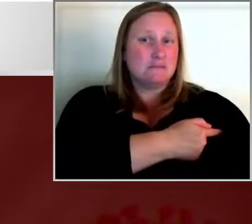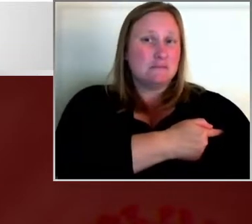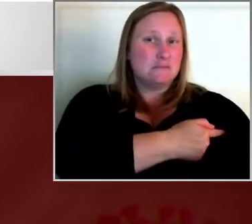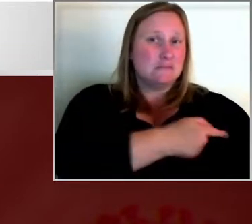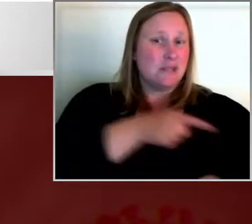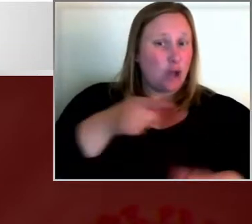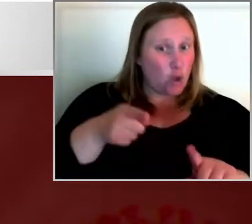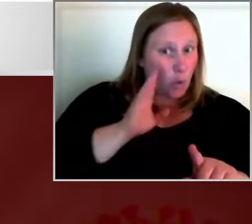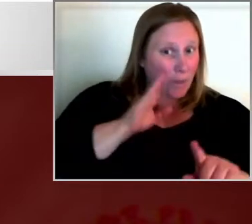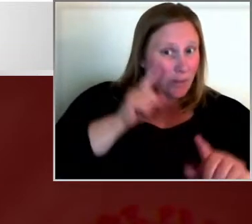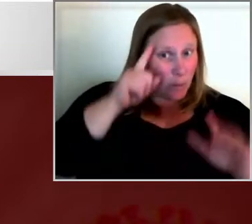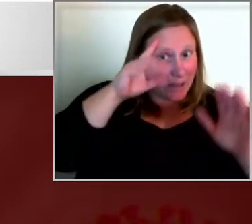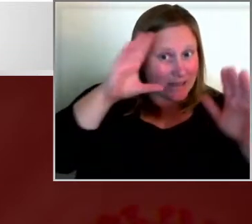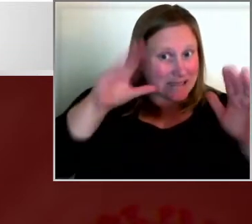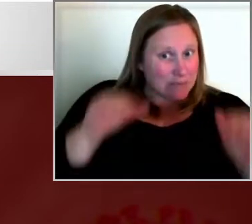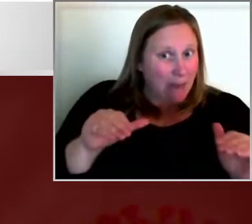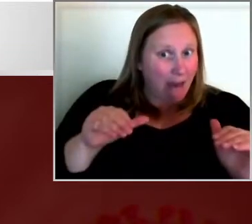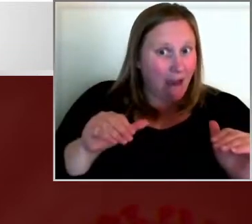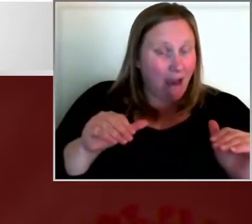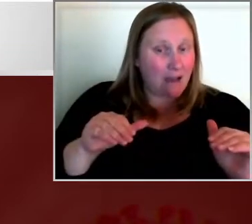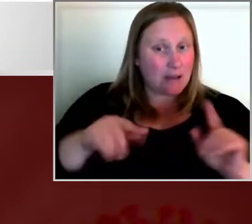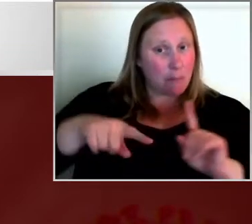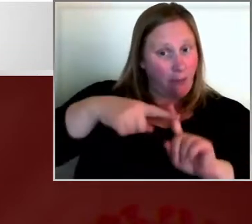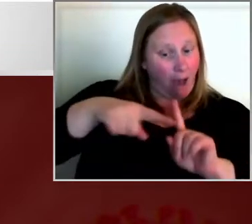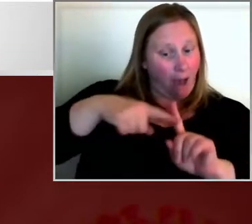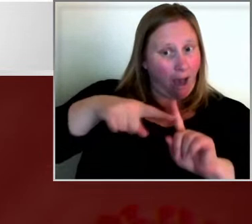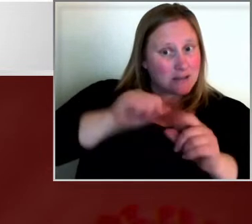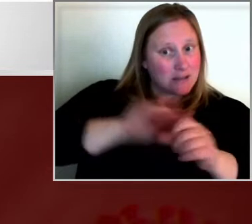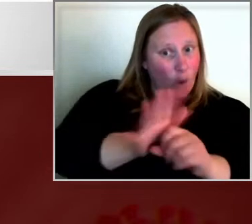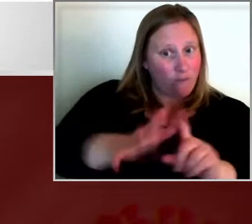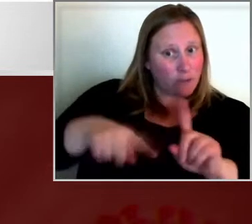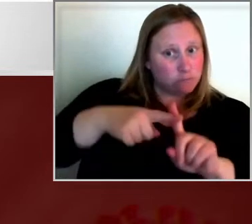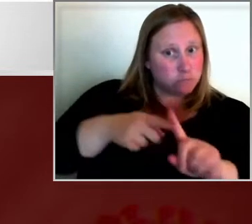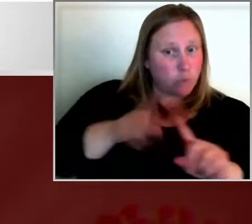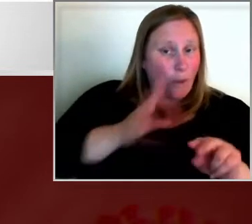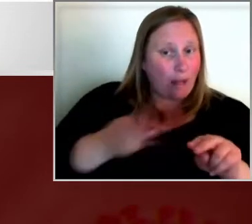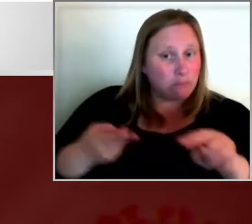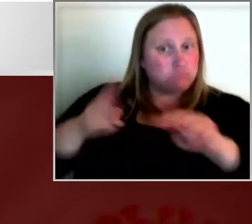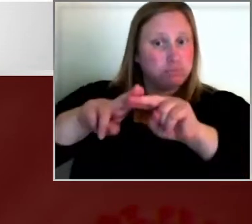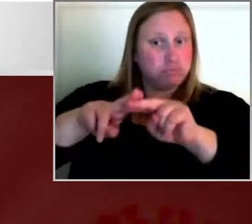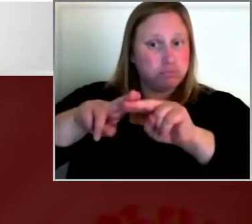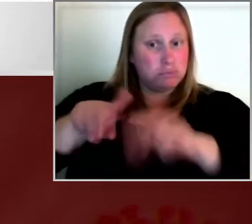expecting maybe a surge among areas that are less vaccinated.